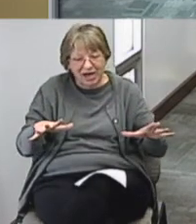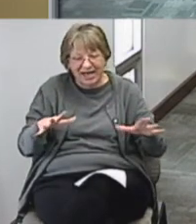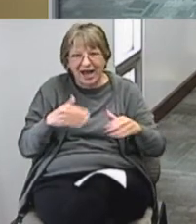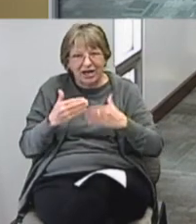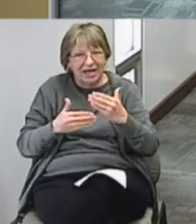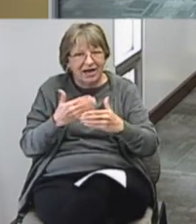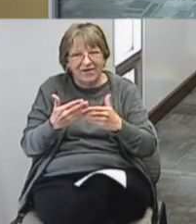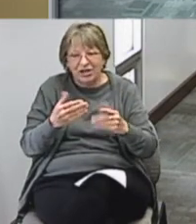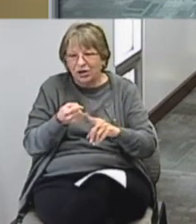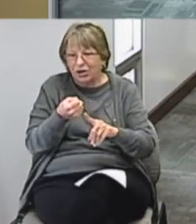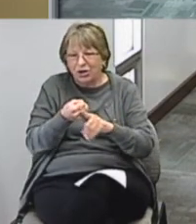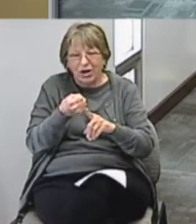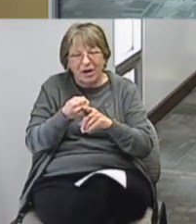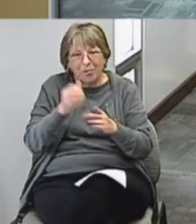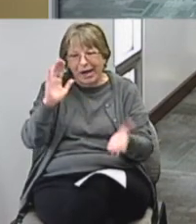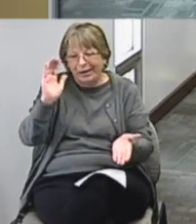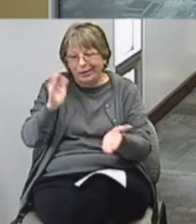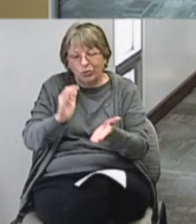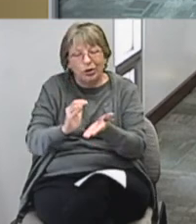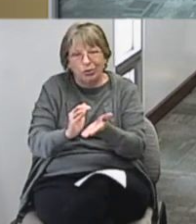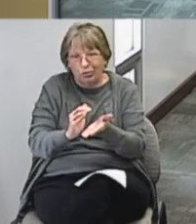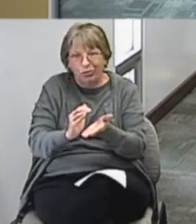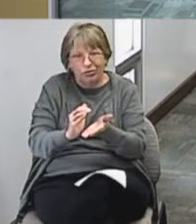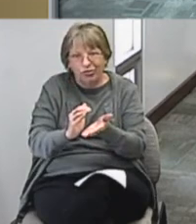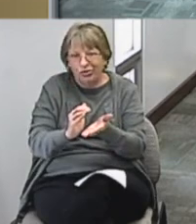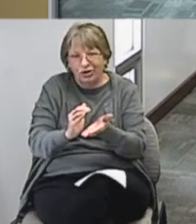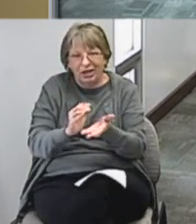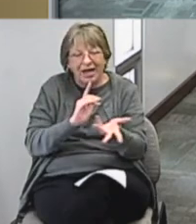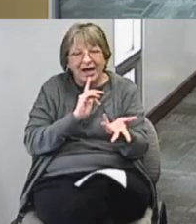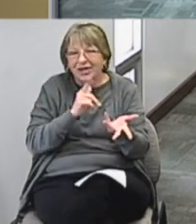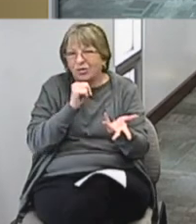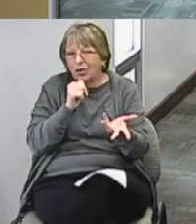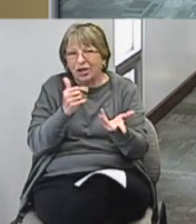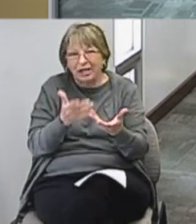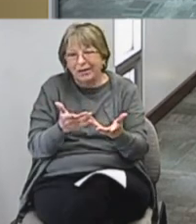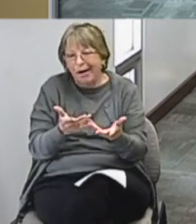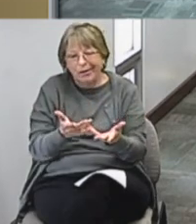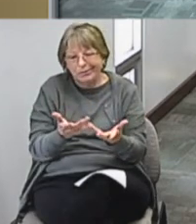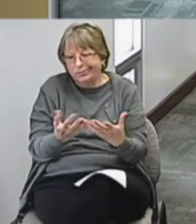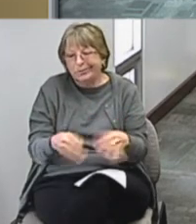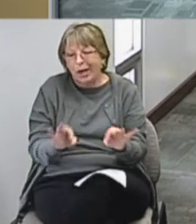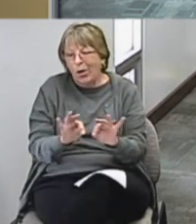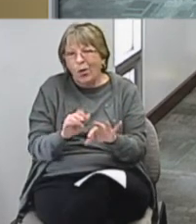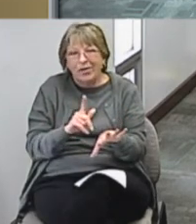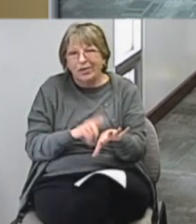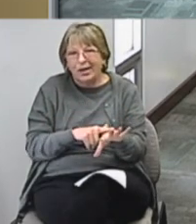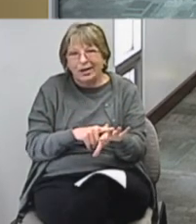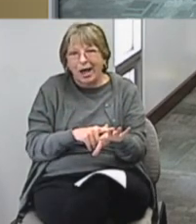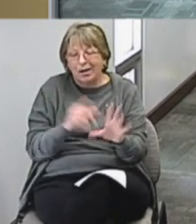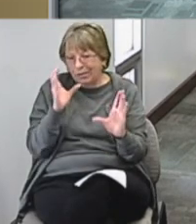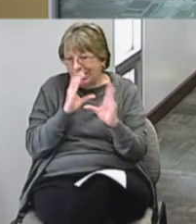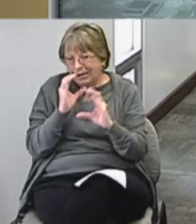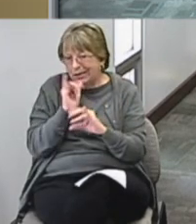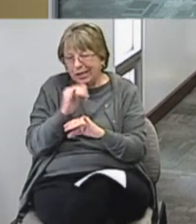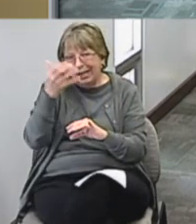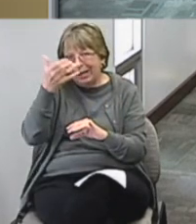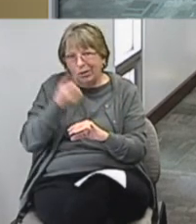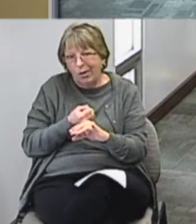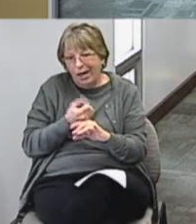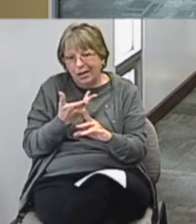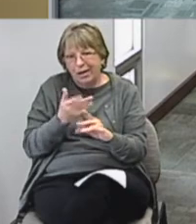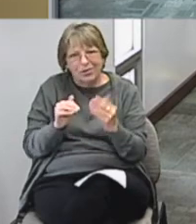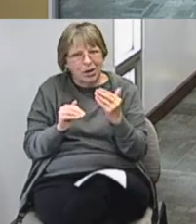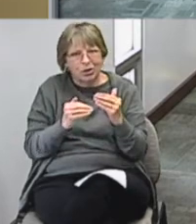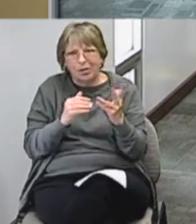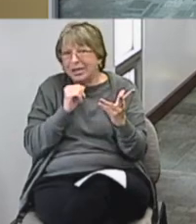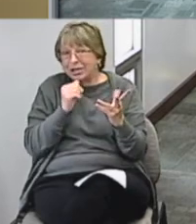your impact is diminished, Yeah. and it really isn't worth the time and effort to seek that grant. So there are limits.